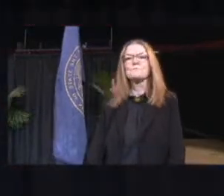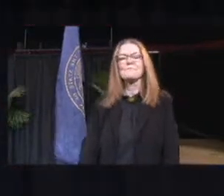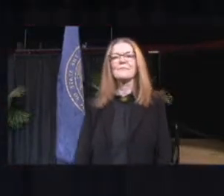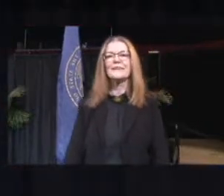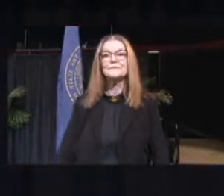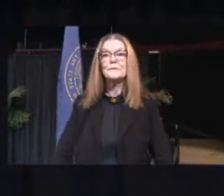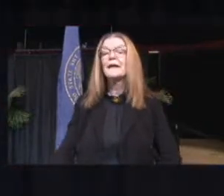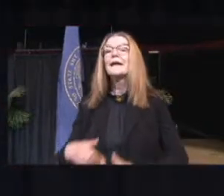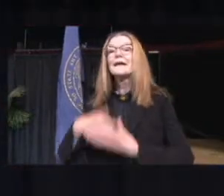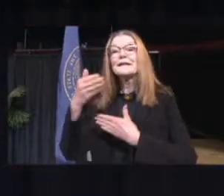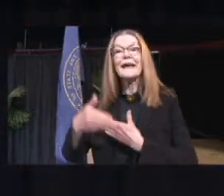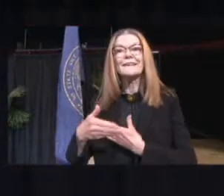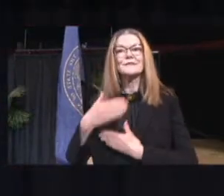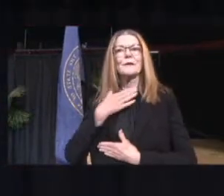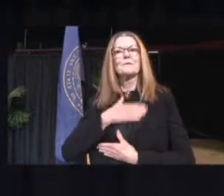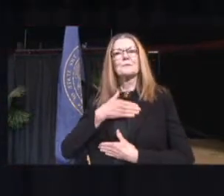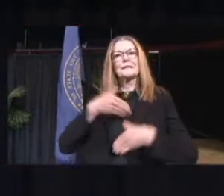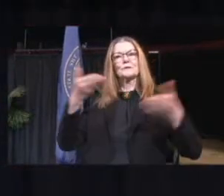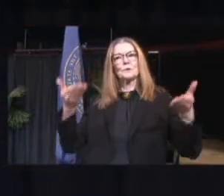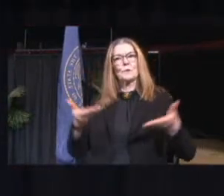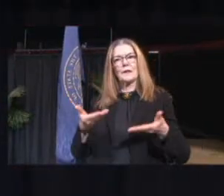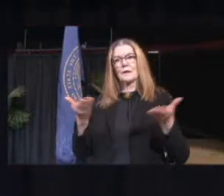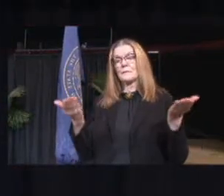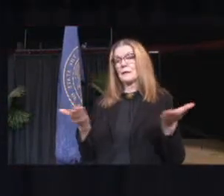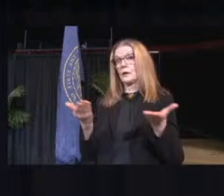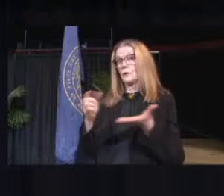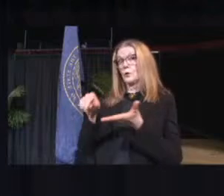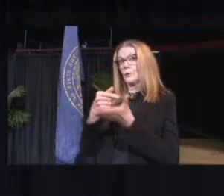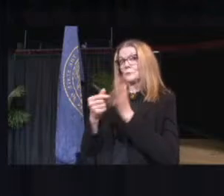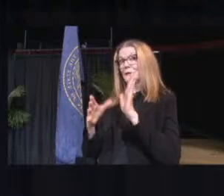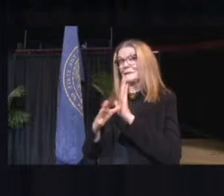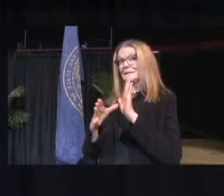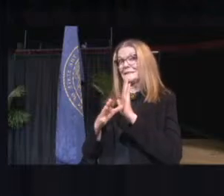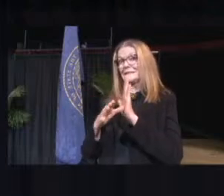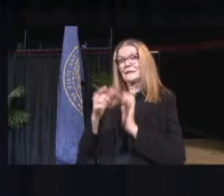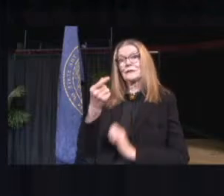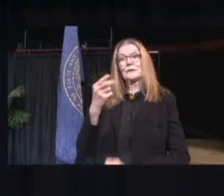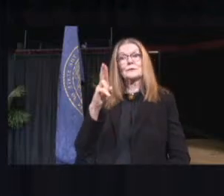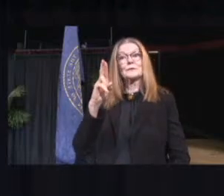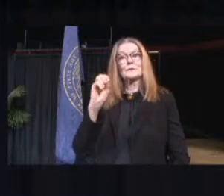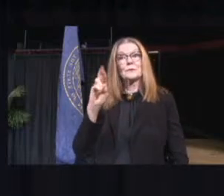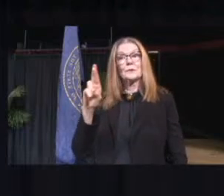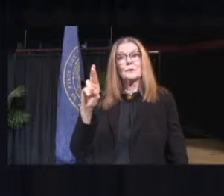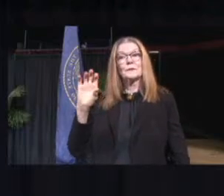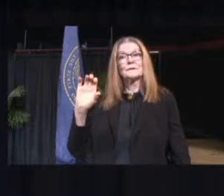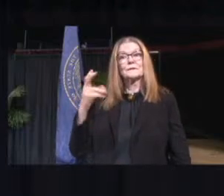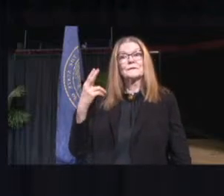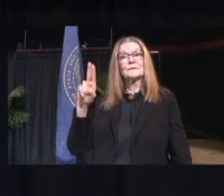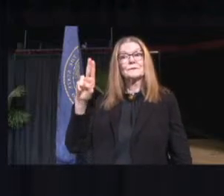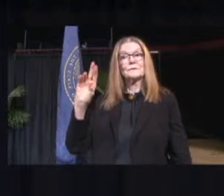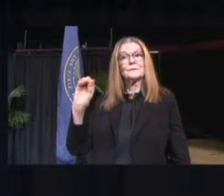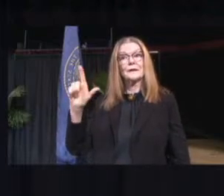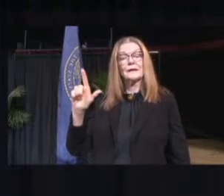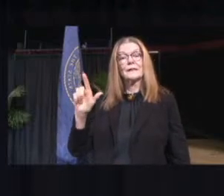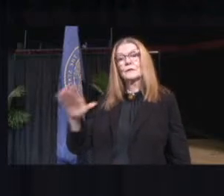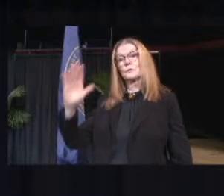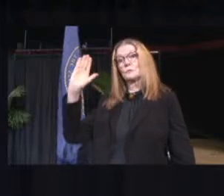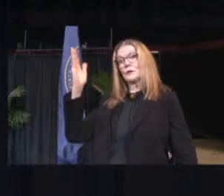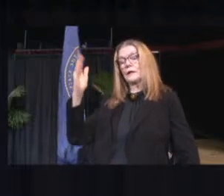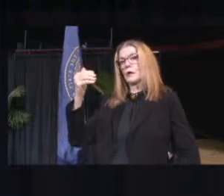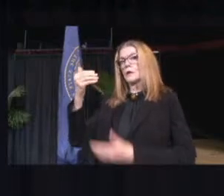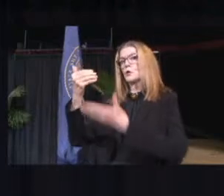Next, please welcome to the podium graduating senior Gore Chol to present his address titled